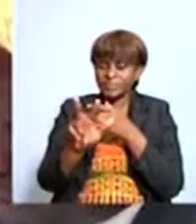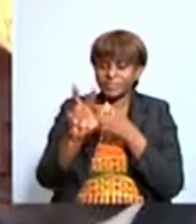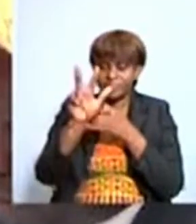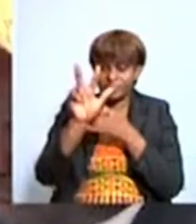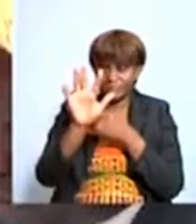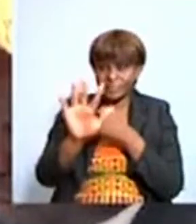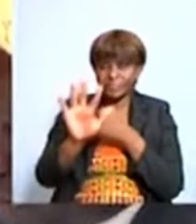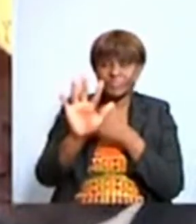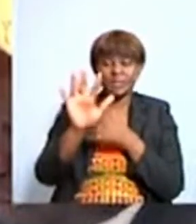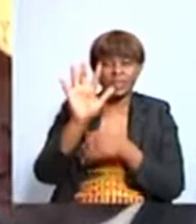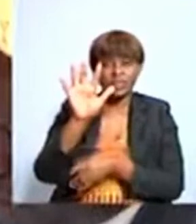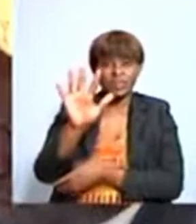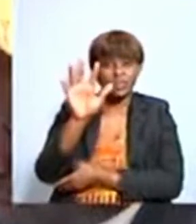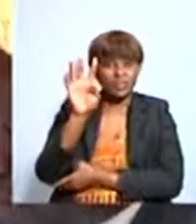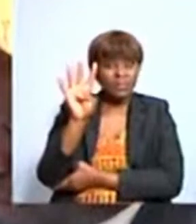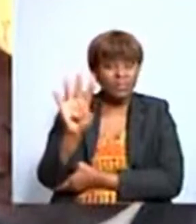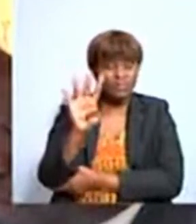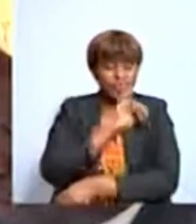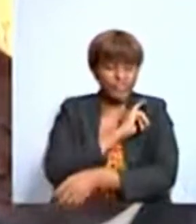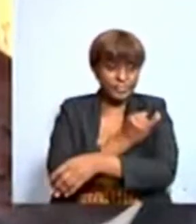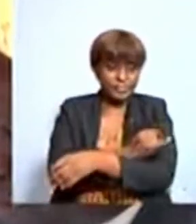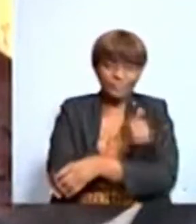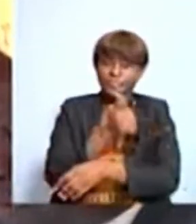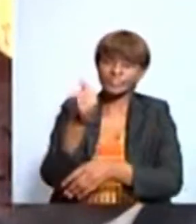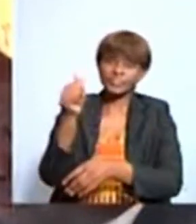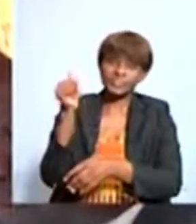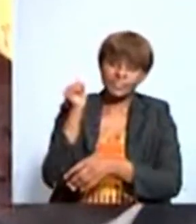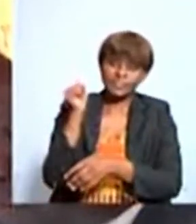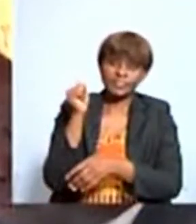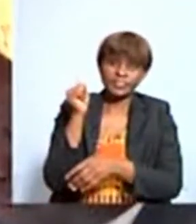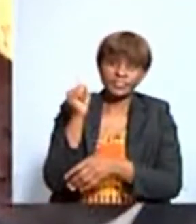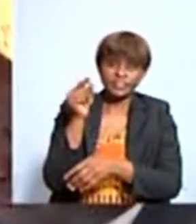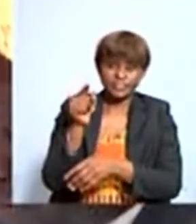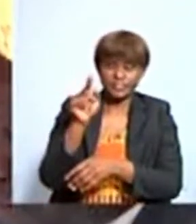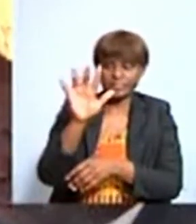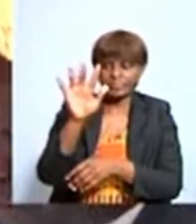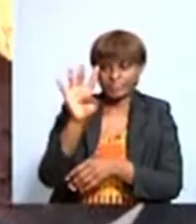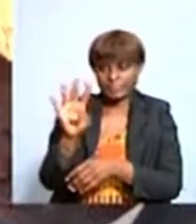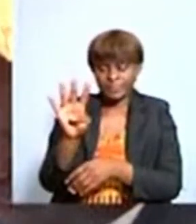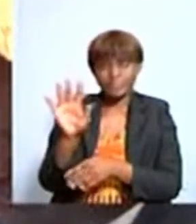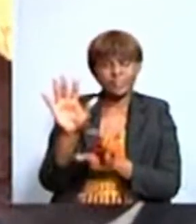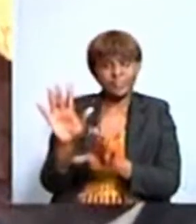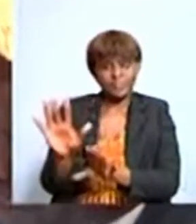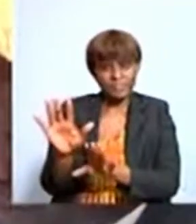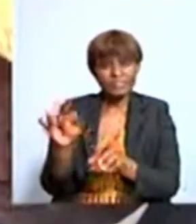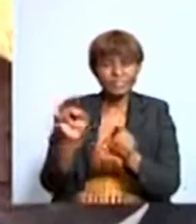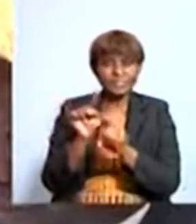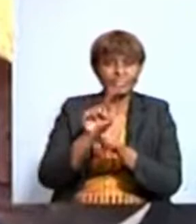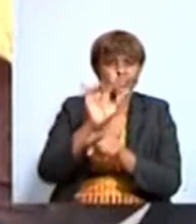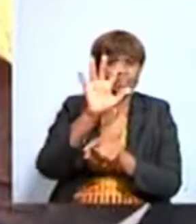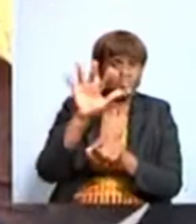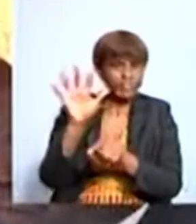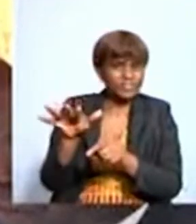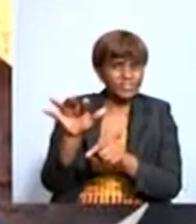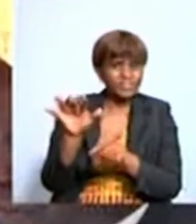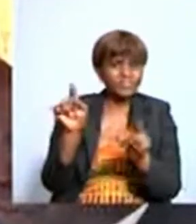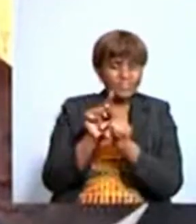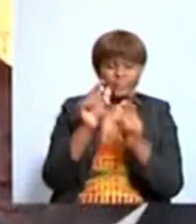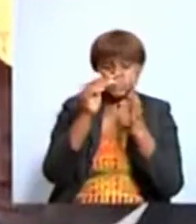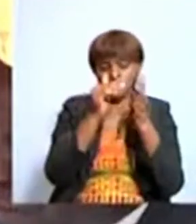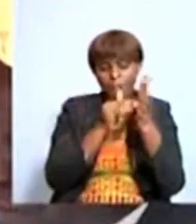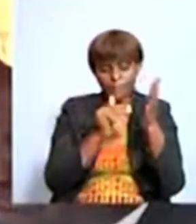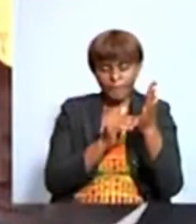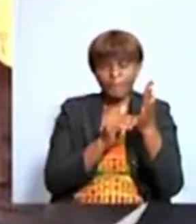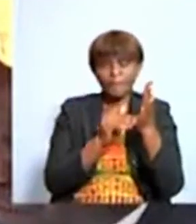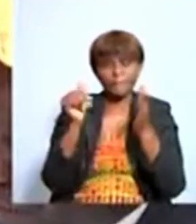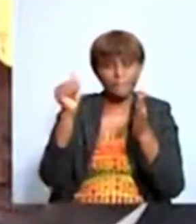Clause 54, immunity. Any debate, any objection? Clause 54 is agreed to. Clause 55, guidelines. Any debate,